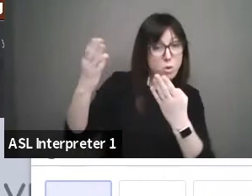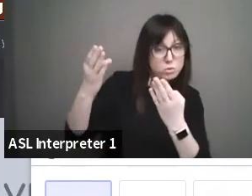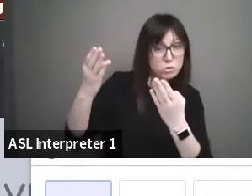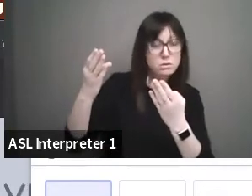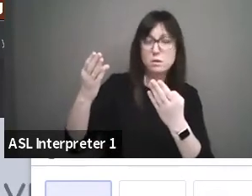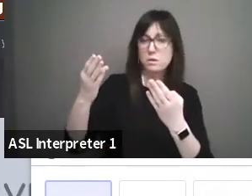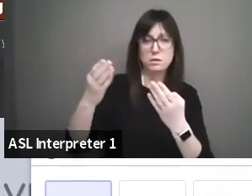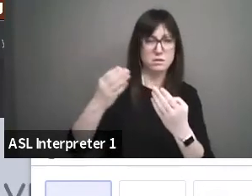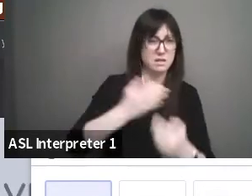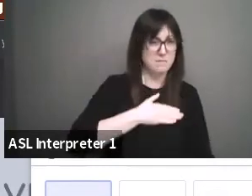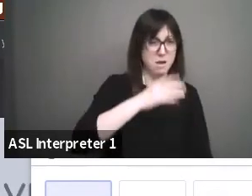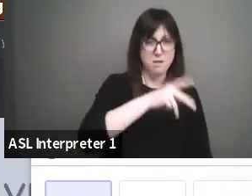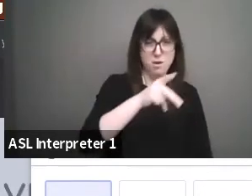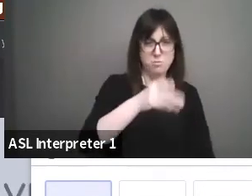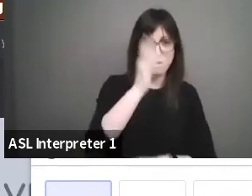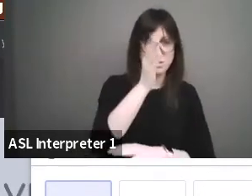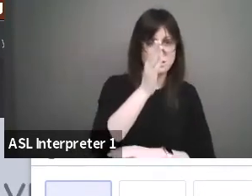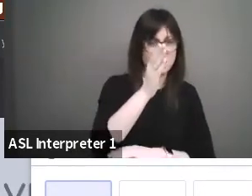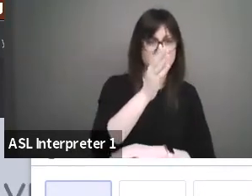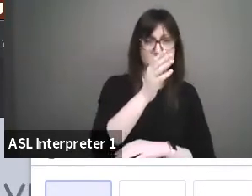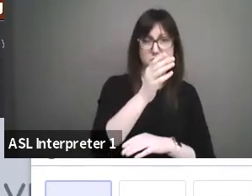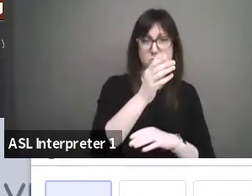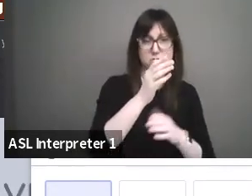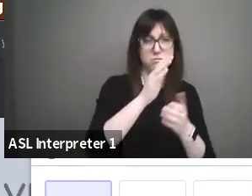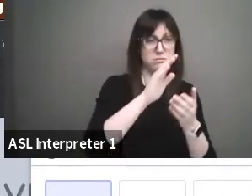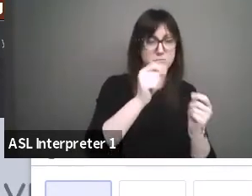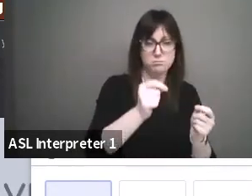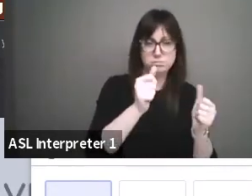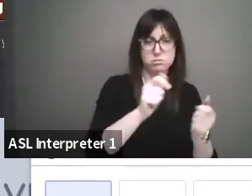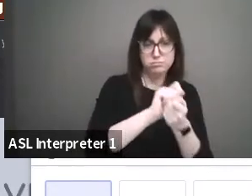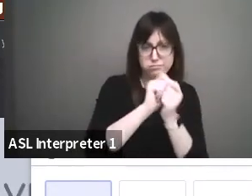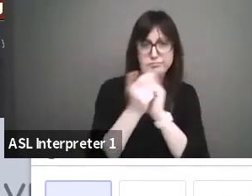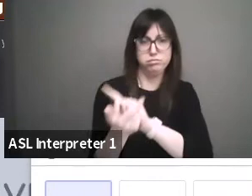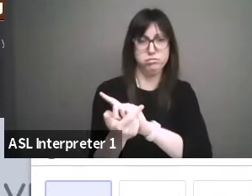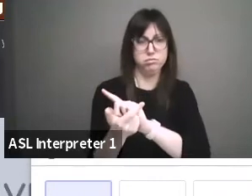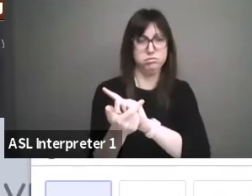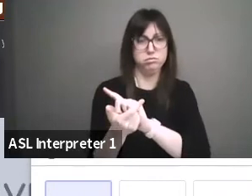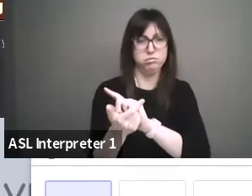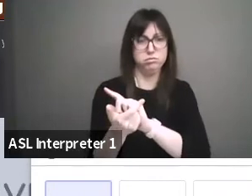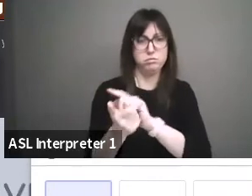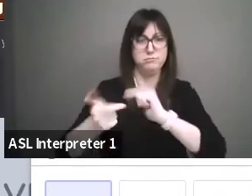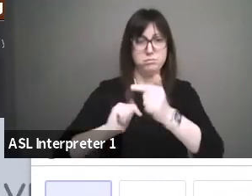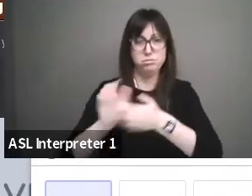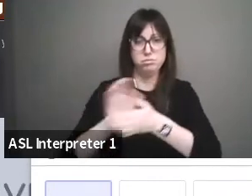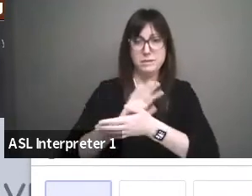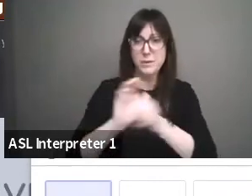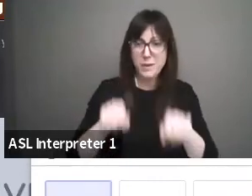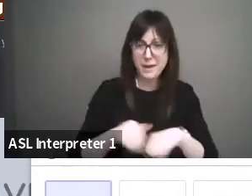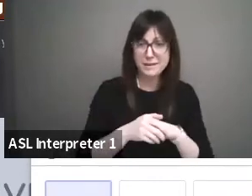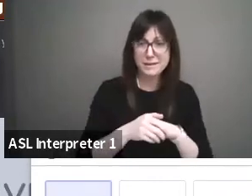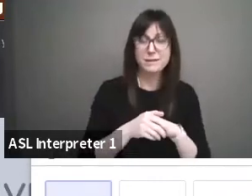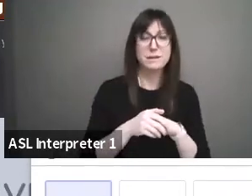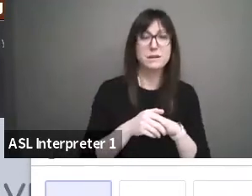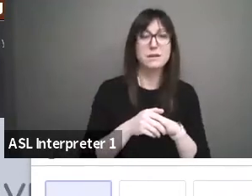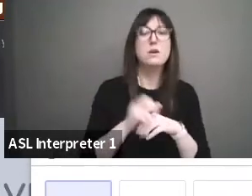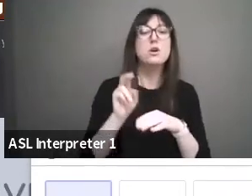convert my PowerPoint presentation or Google Slide presentation into an interactive video. So I'm going to use the Chrome